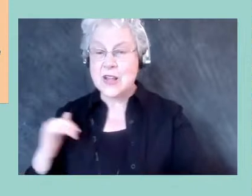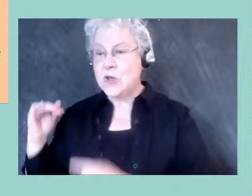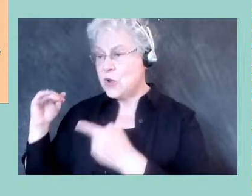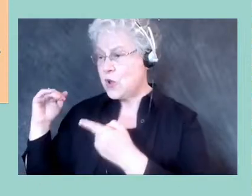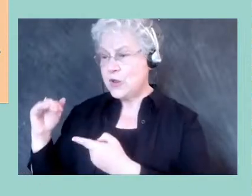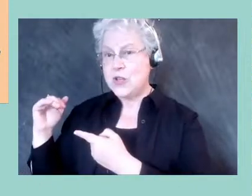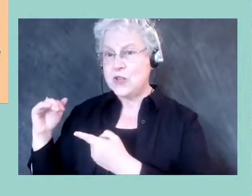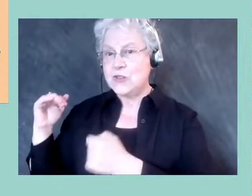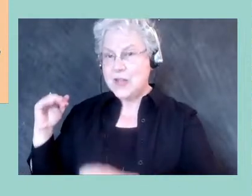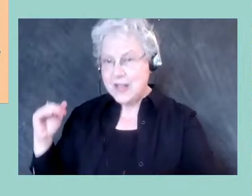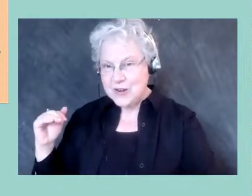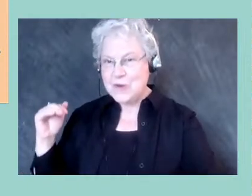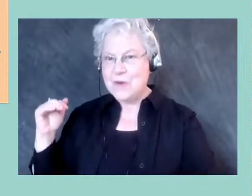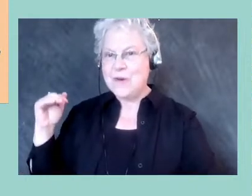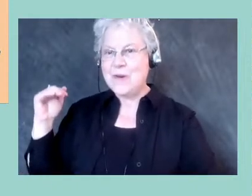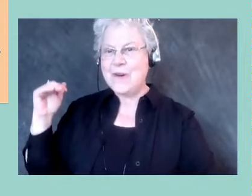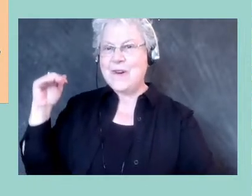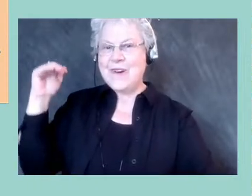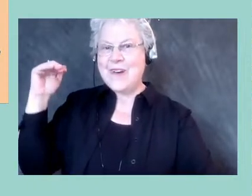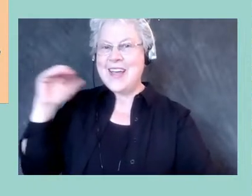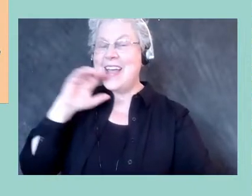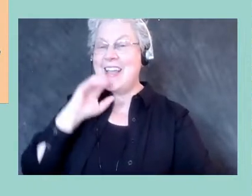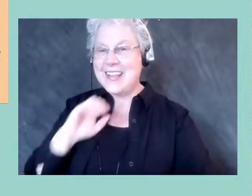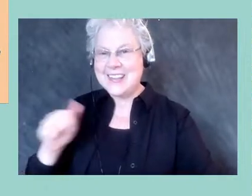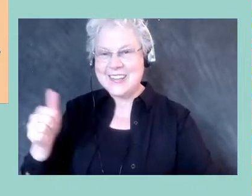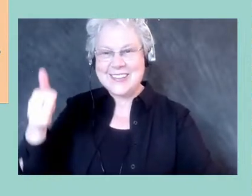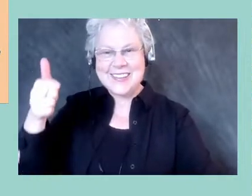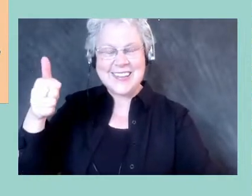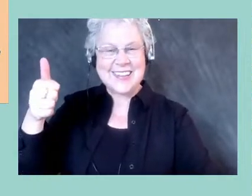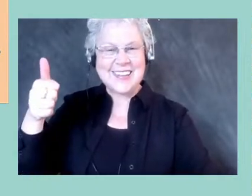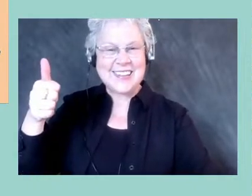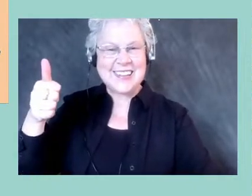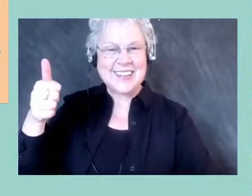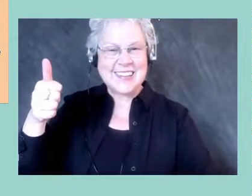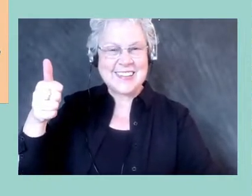Then the child moved 10 times round the